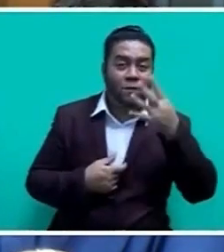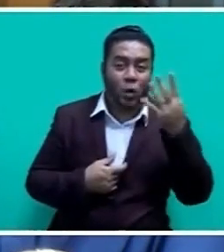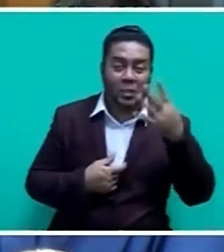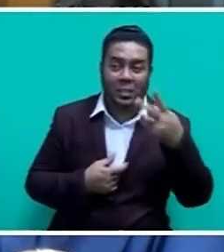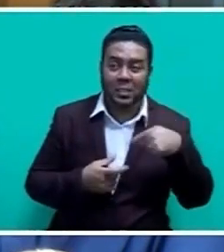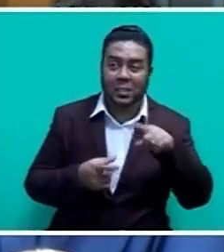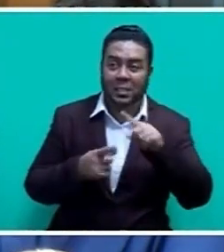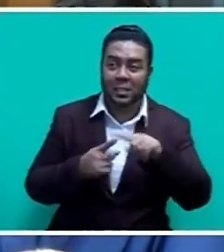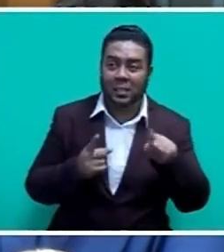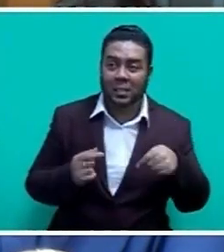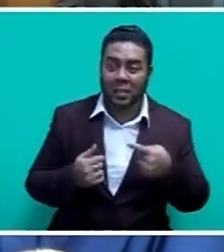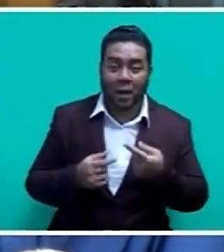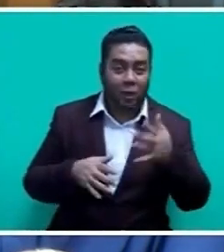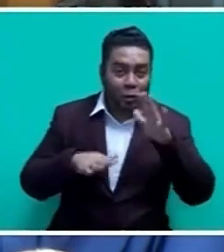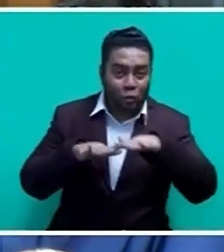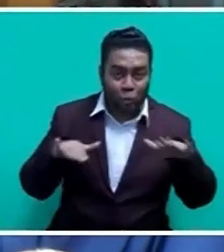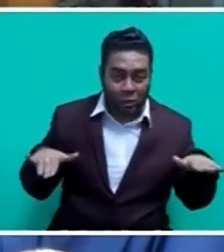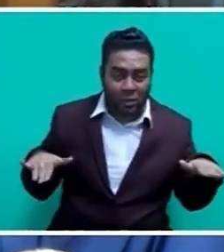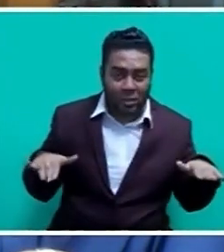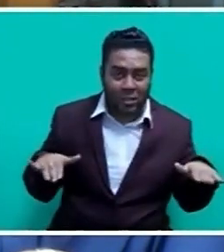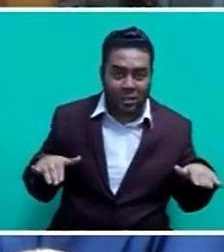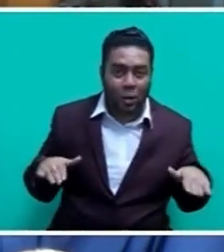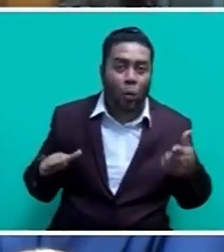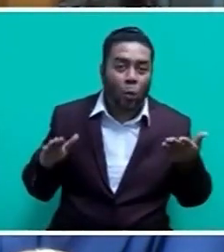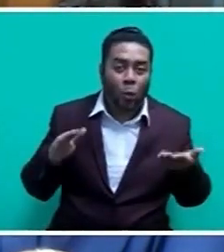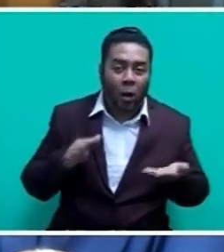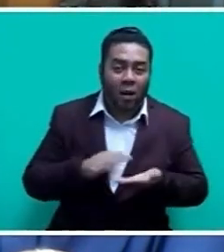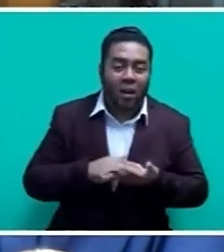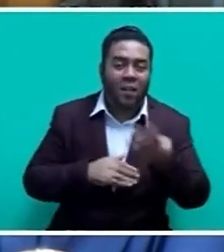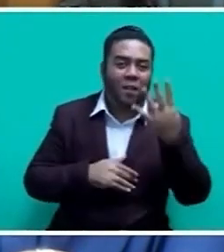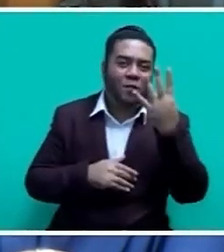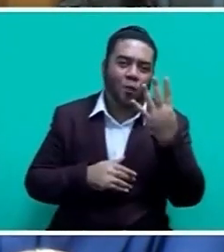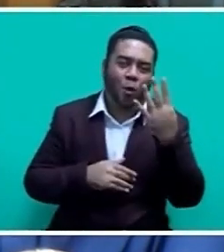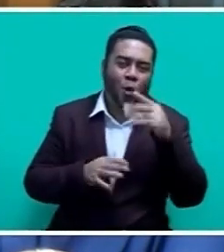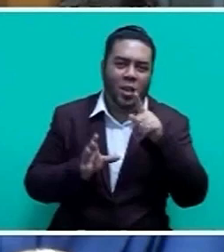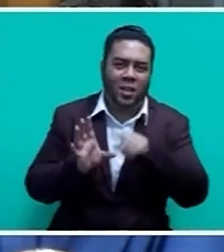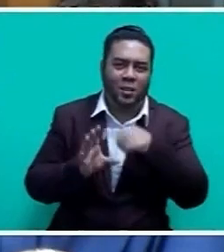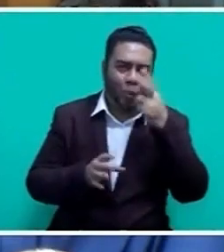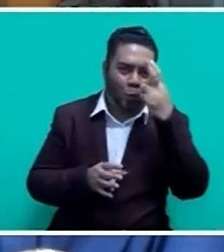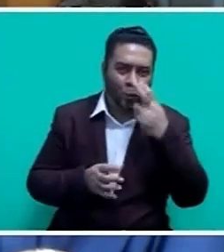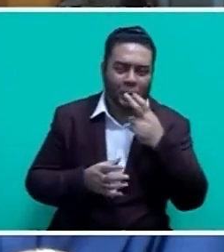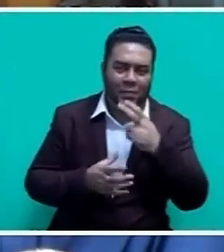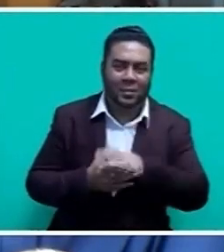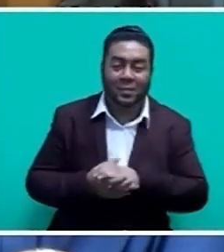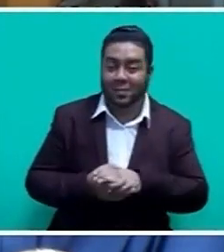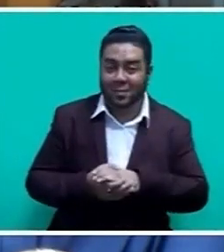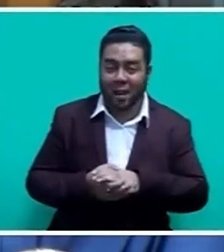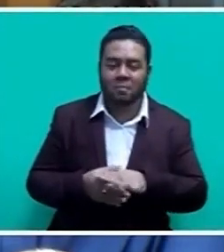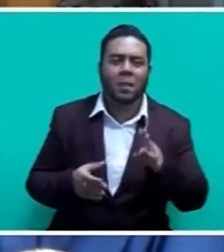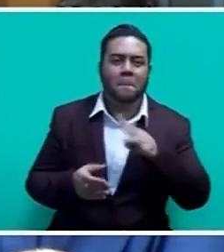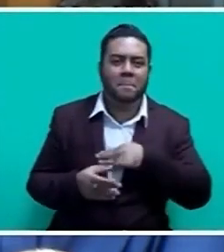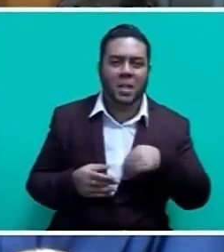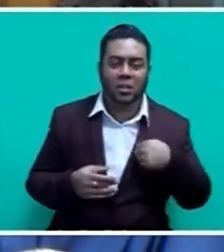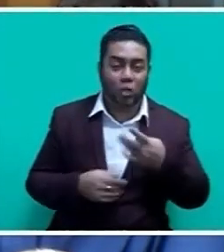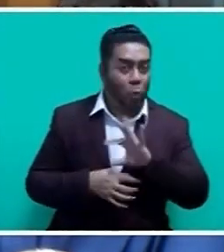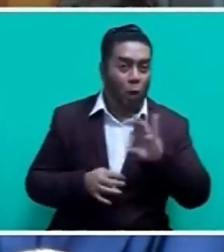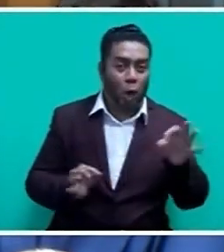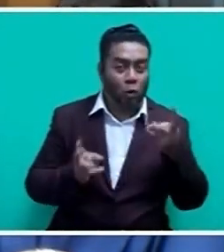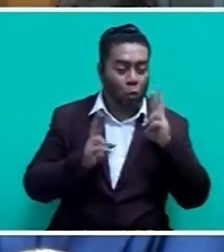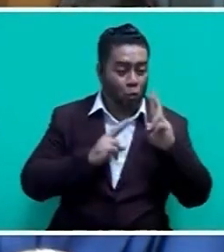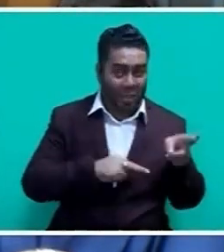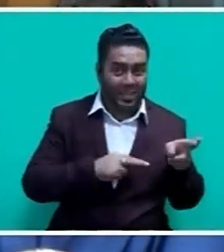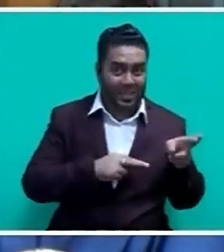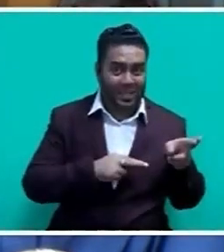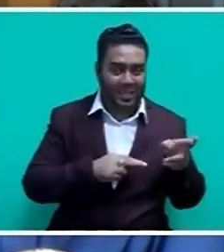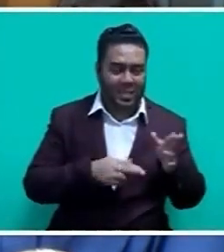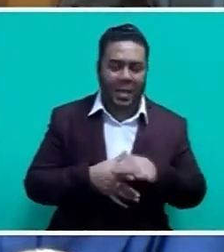these cases affect children who are under the tender age of 4 years old. The Ministry will not rest on